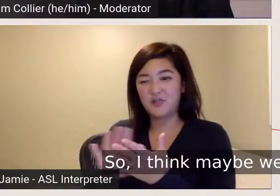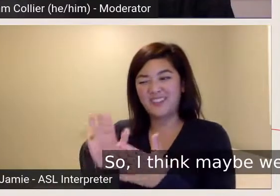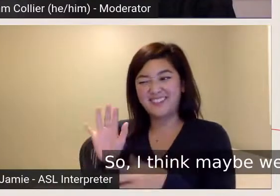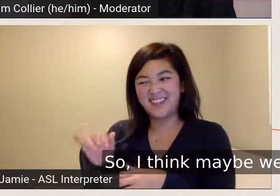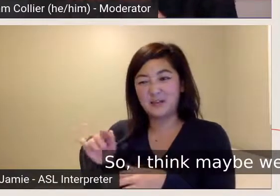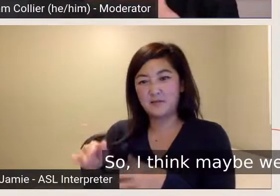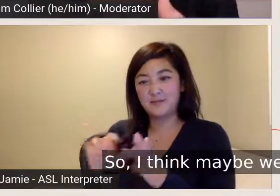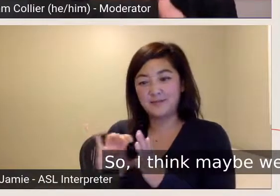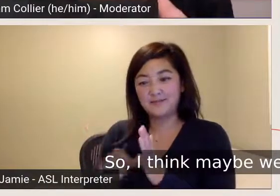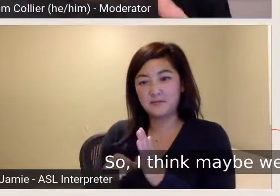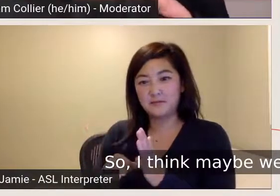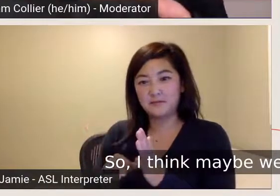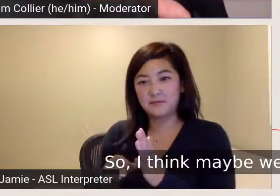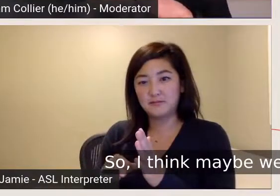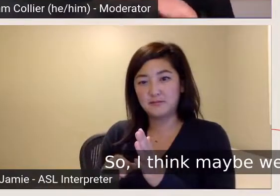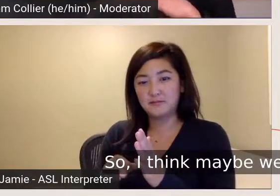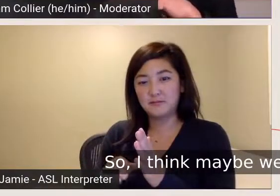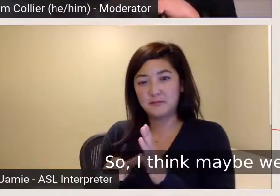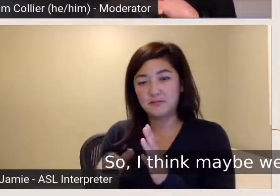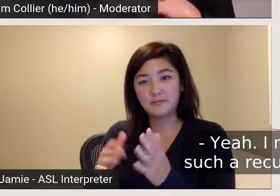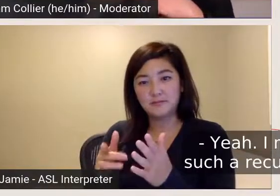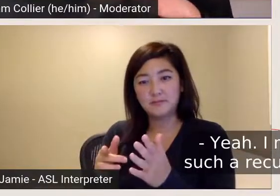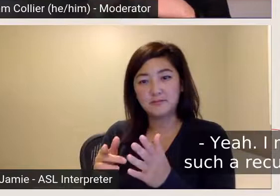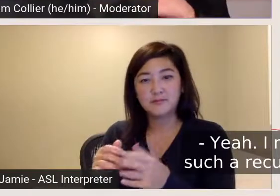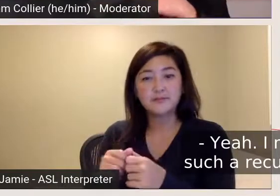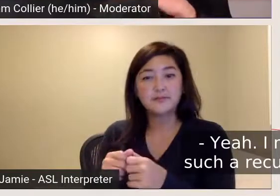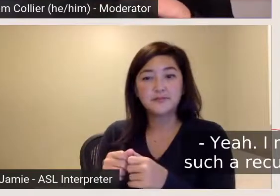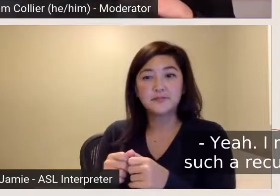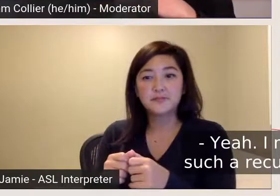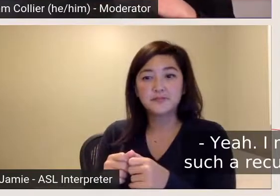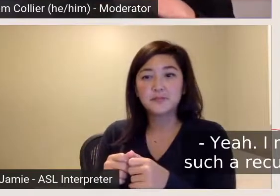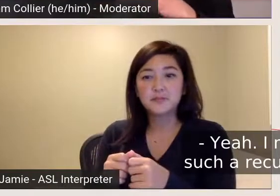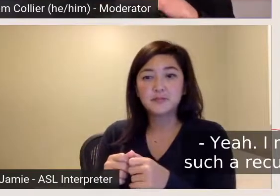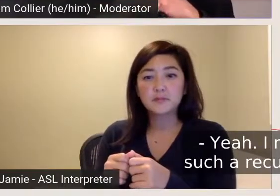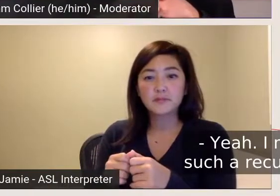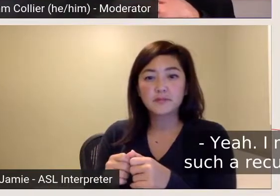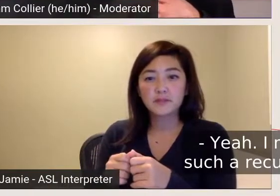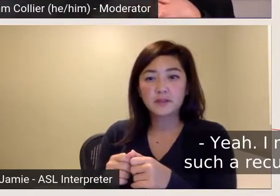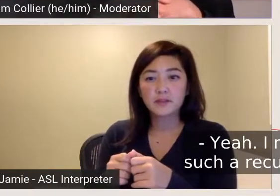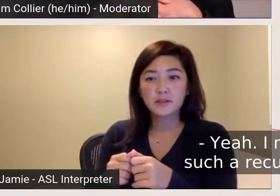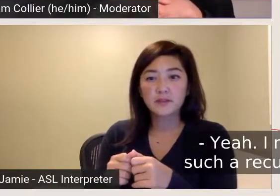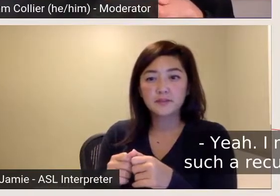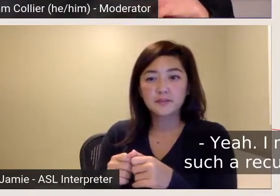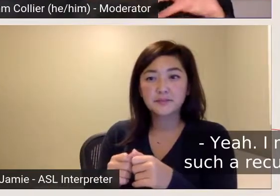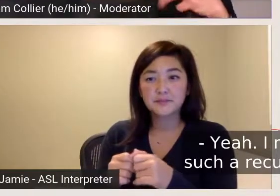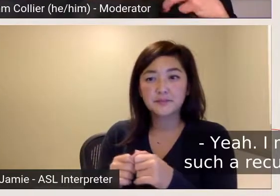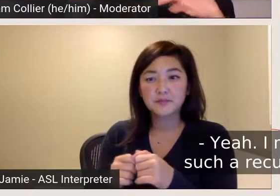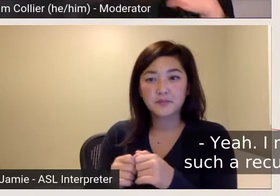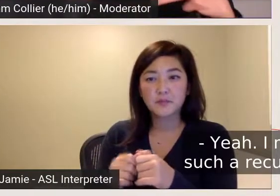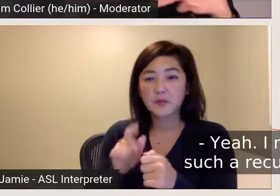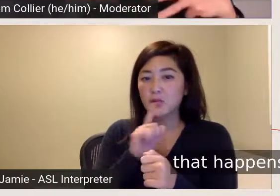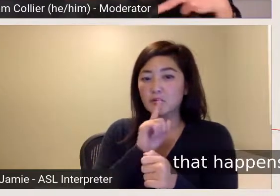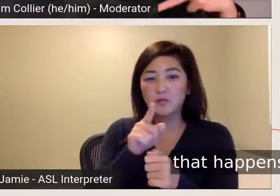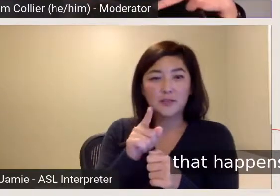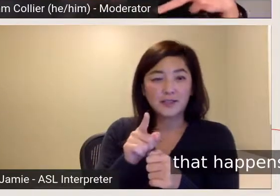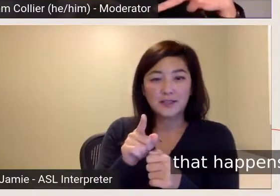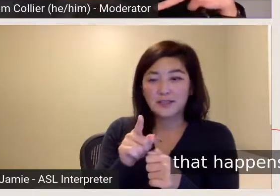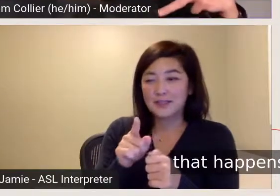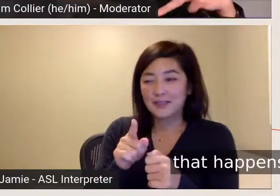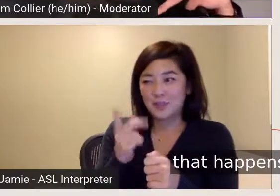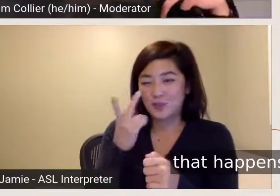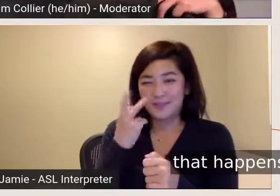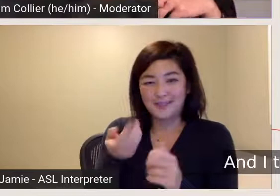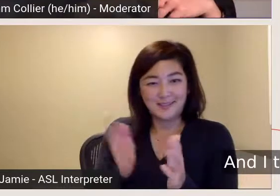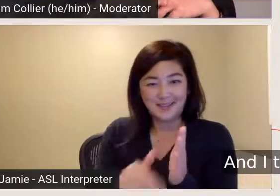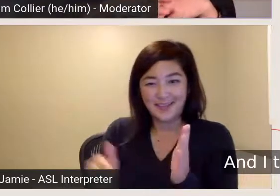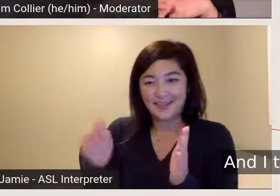So, I think maybe we could reflect on that. Yeah, I mean, it's such a recurring thing that happens in the